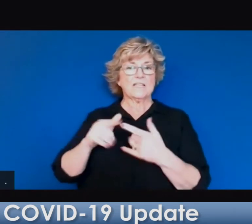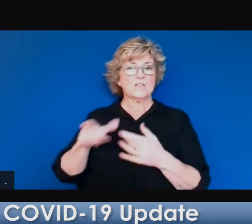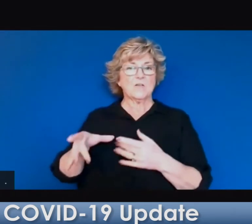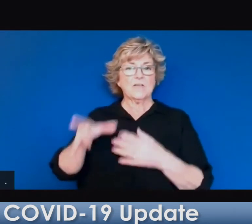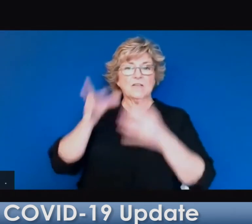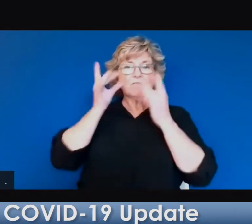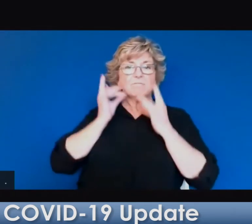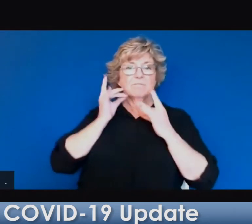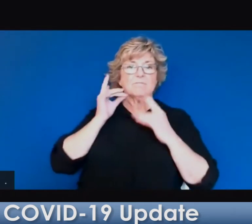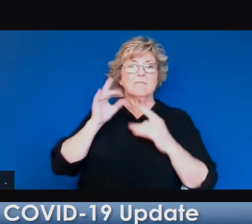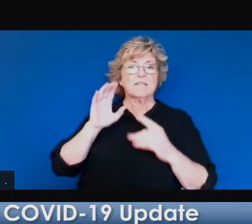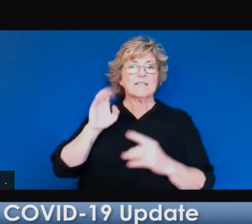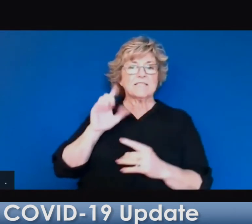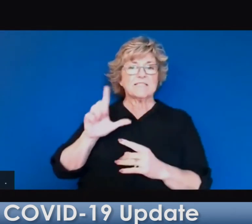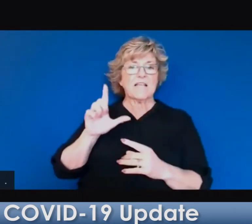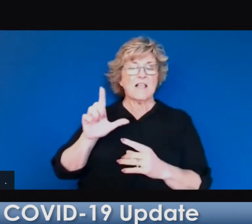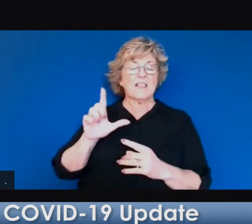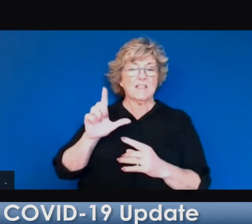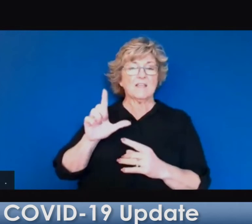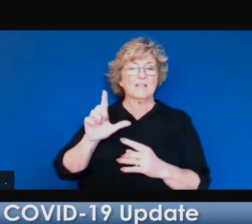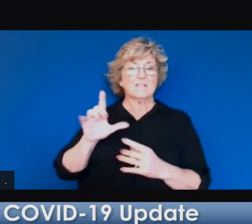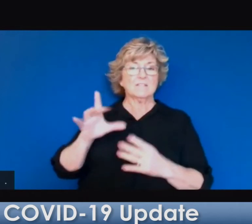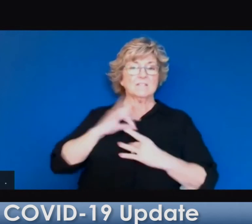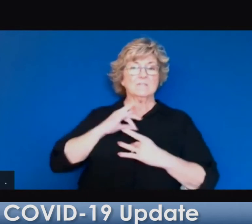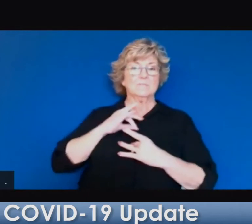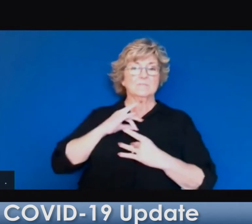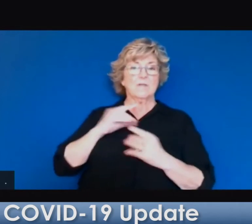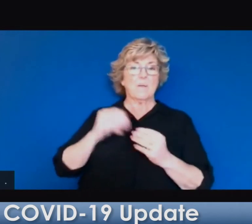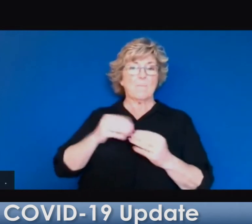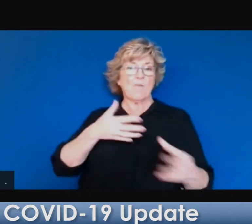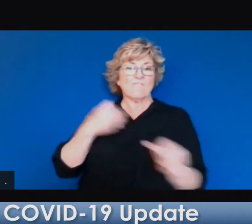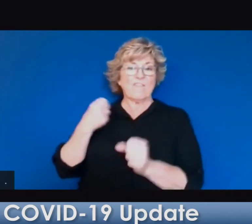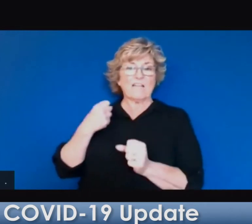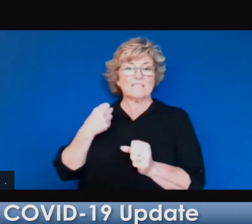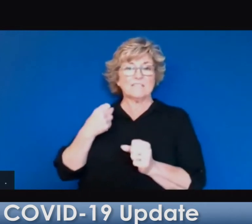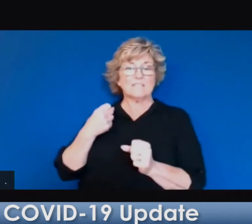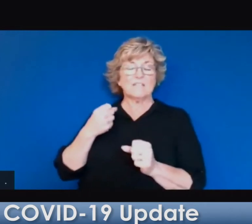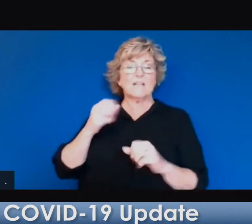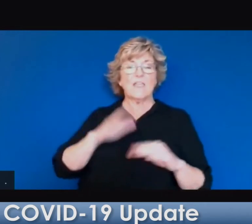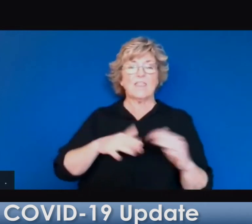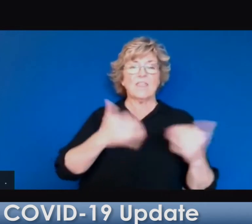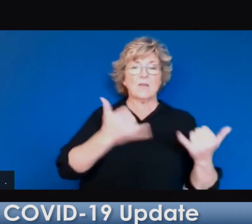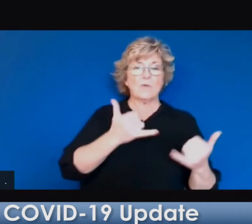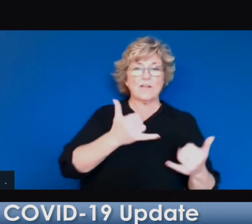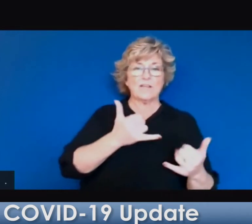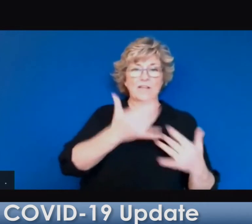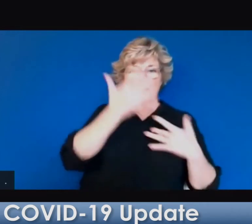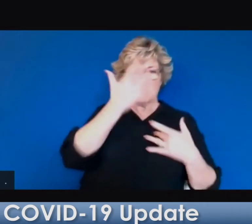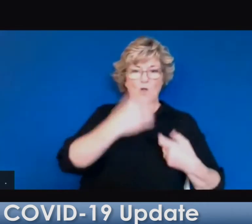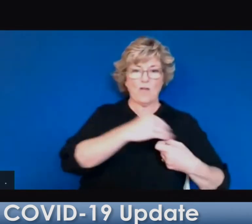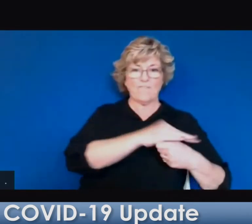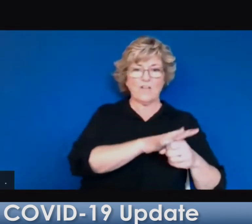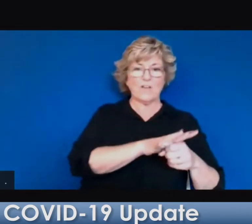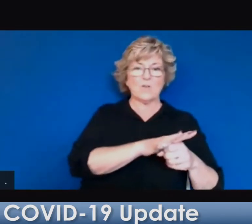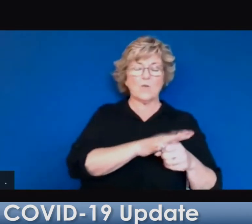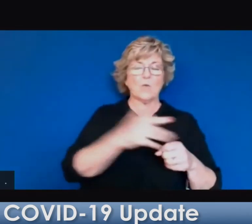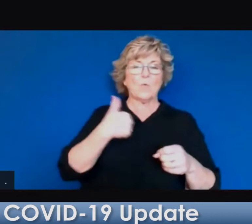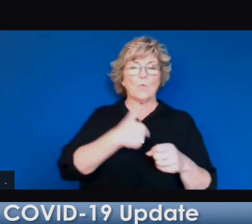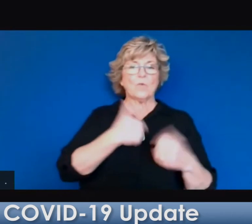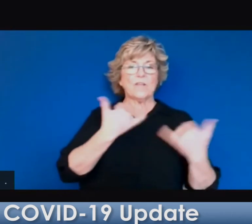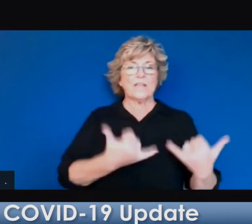cell of the human body easier than our current COVID virus that we have